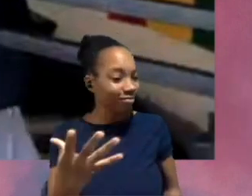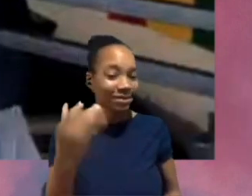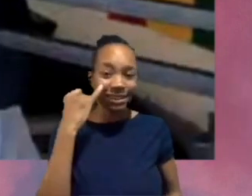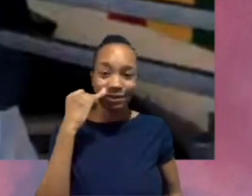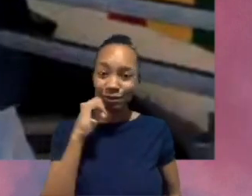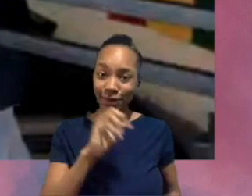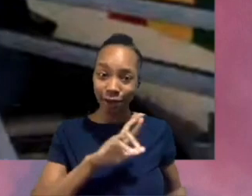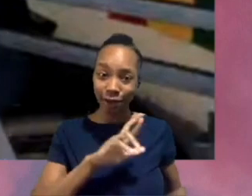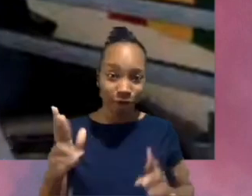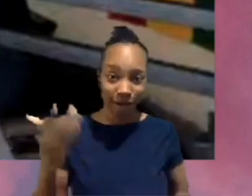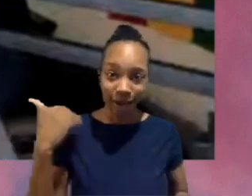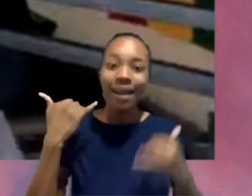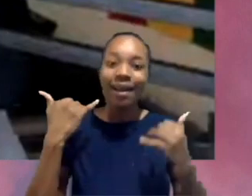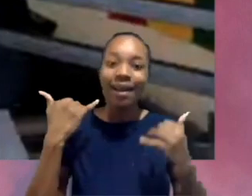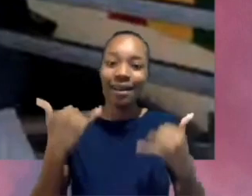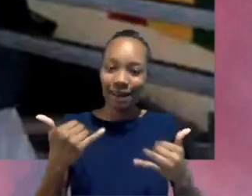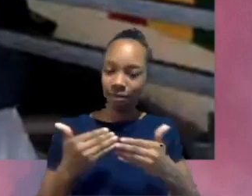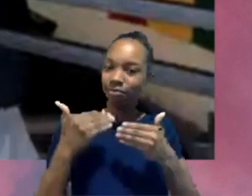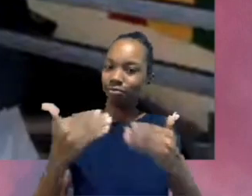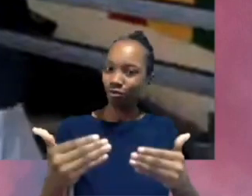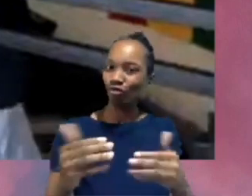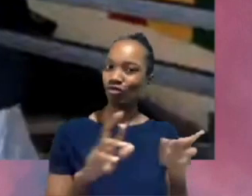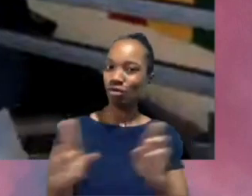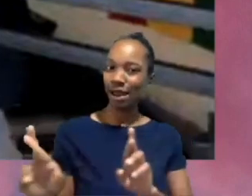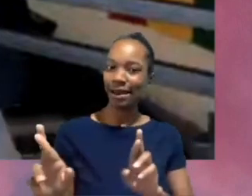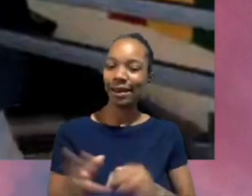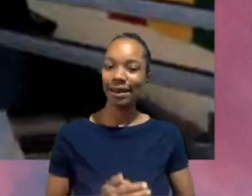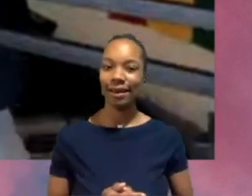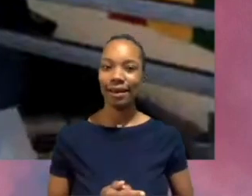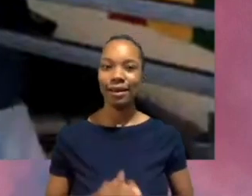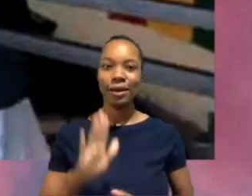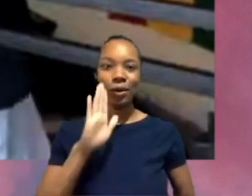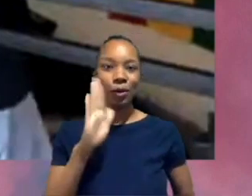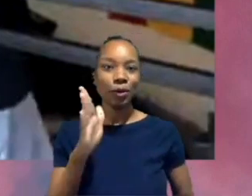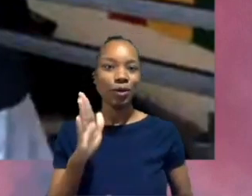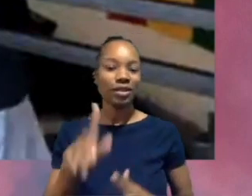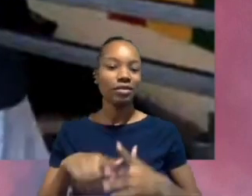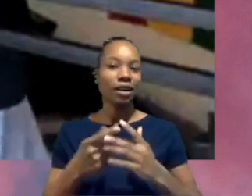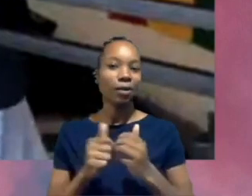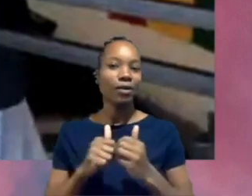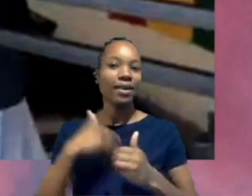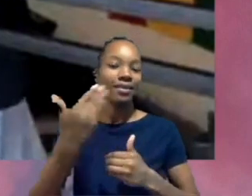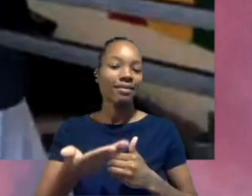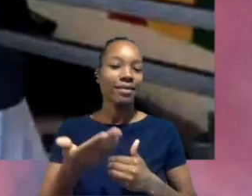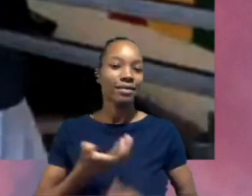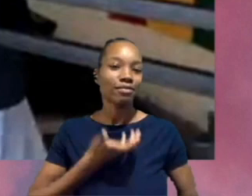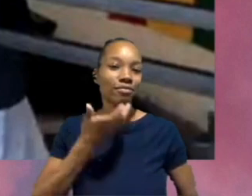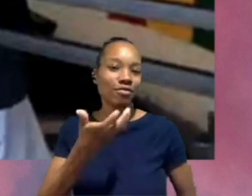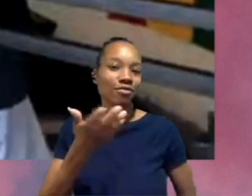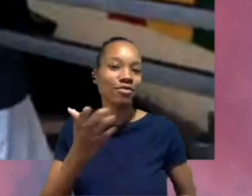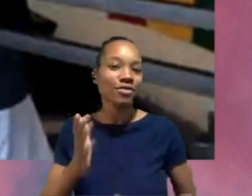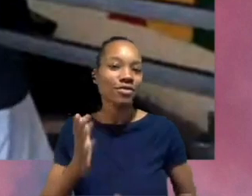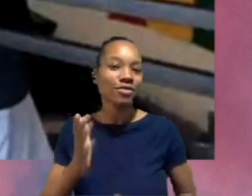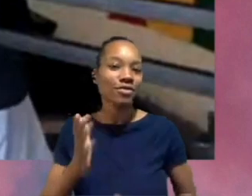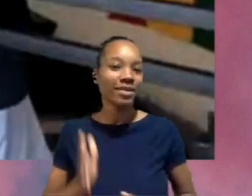now, because we're gonna go ahead on and bring the next poet up to the mic. And